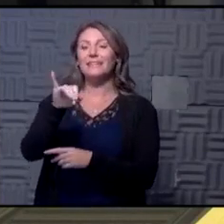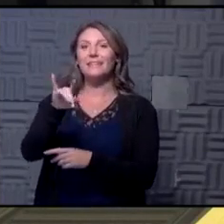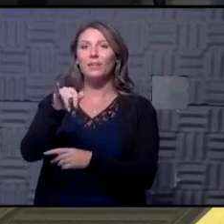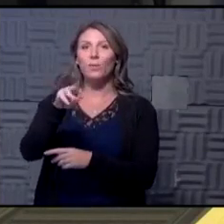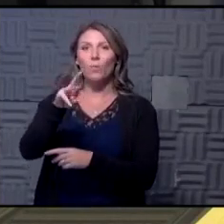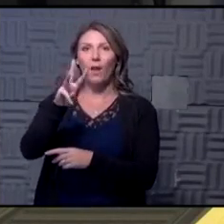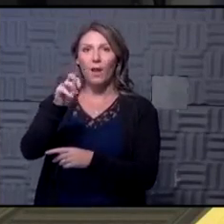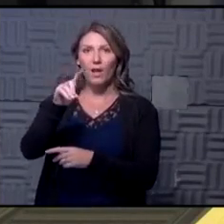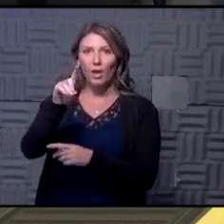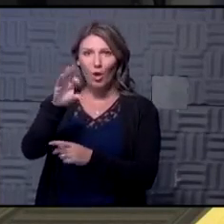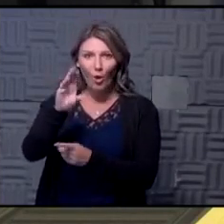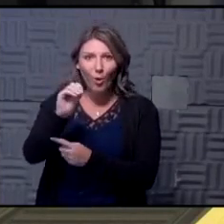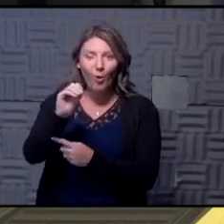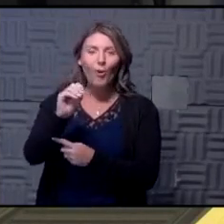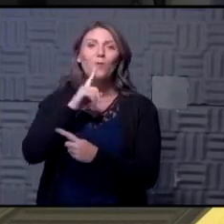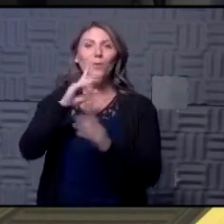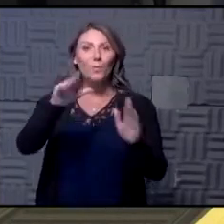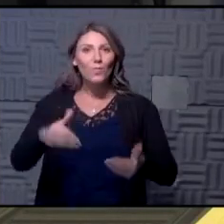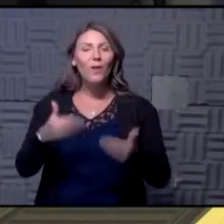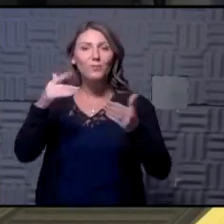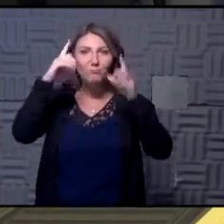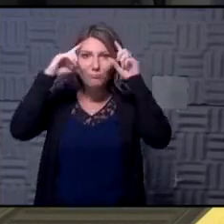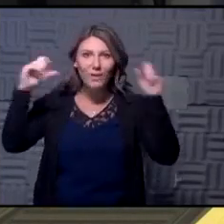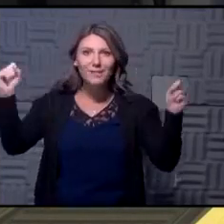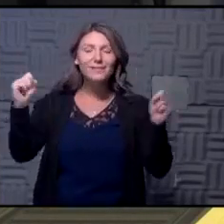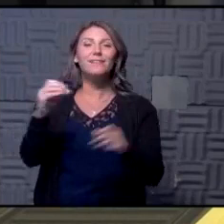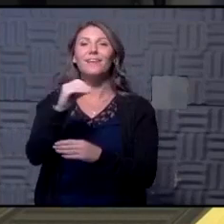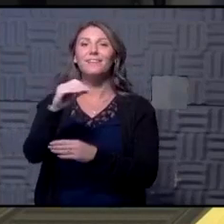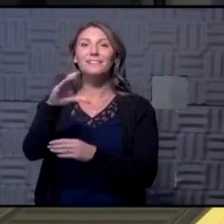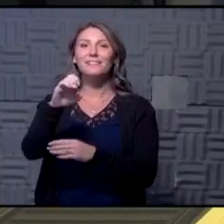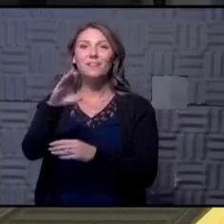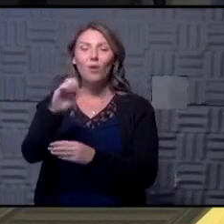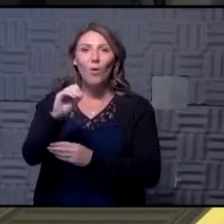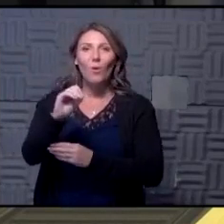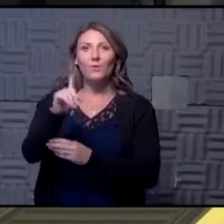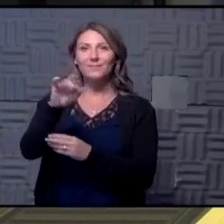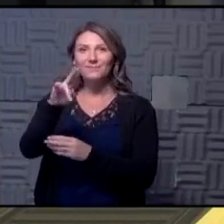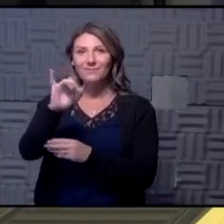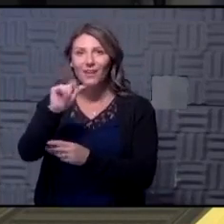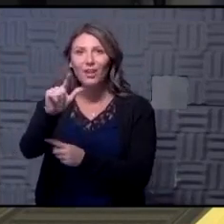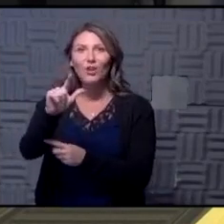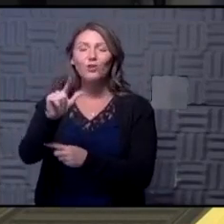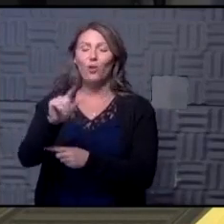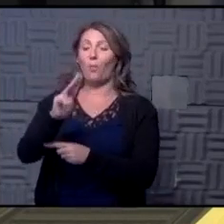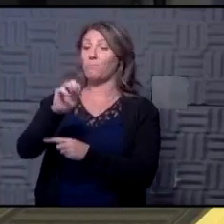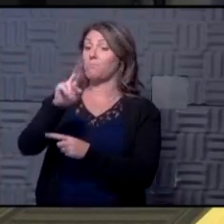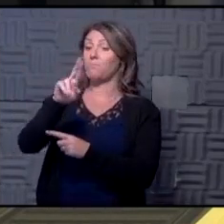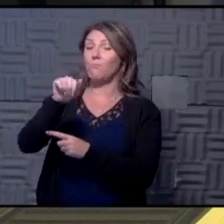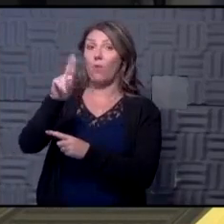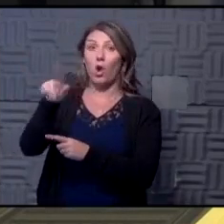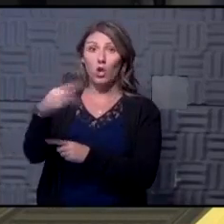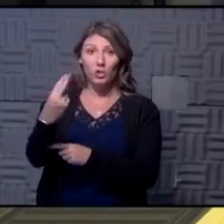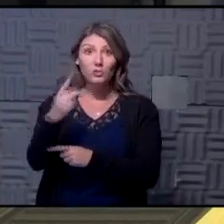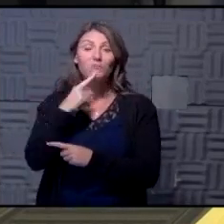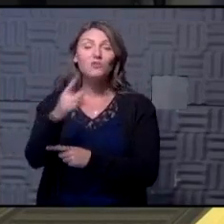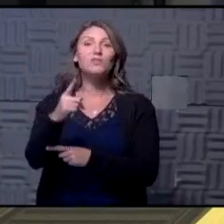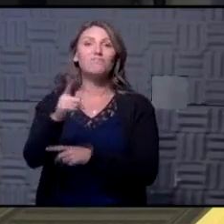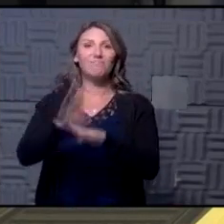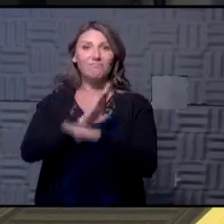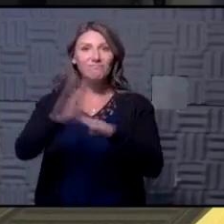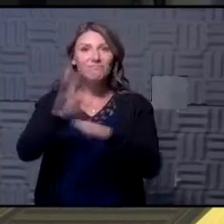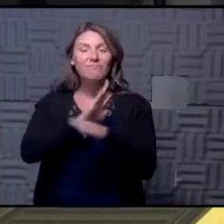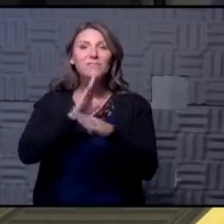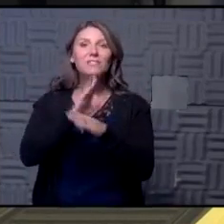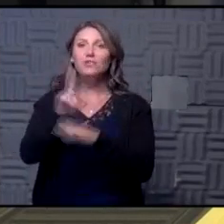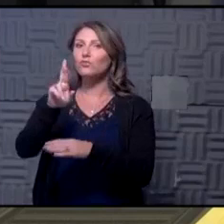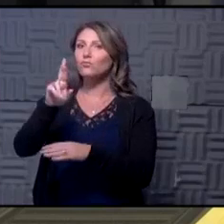welcome to KCK Chamber president and CEO Daniel Silva Marcia Harrington she is the senior director of business retention and